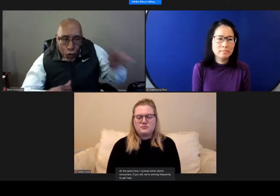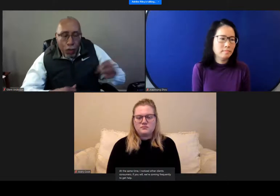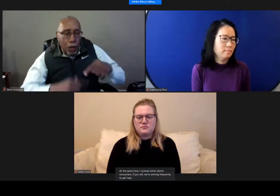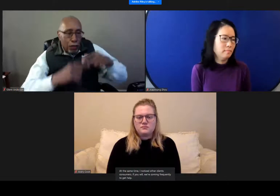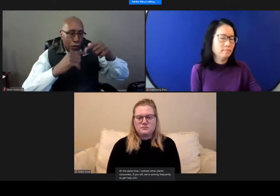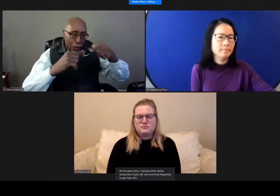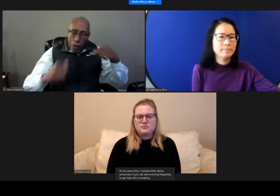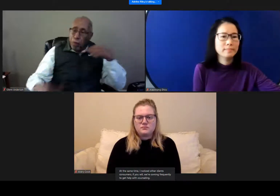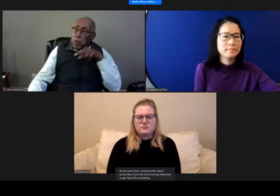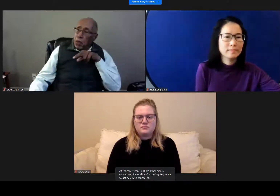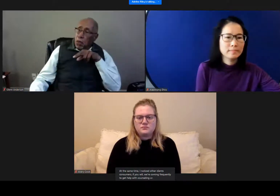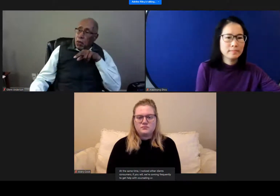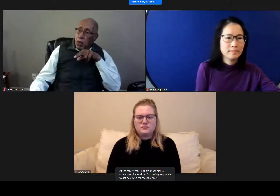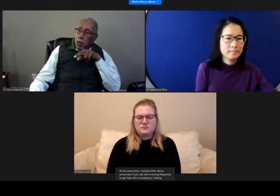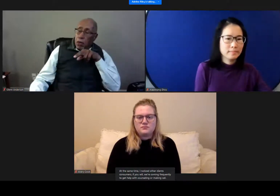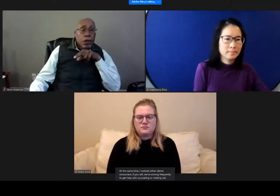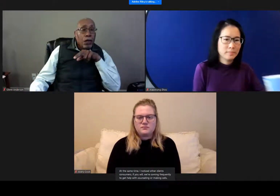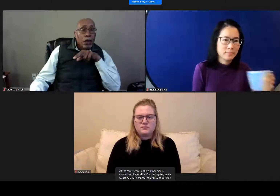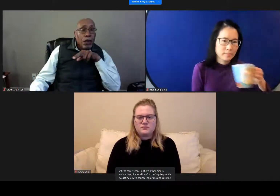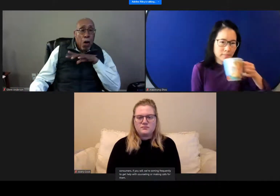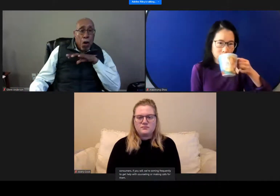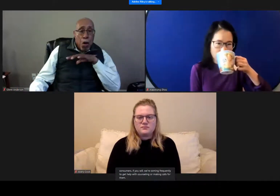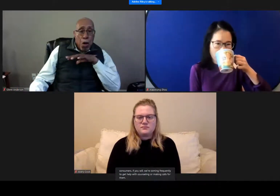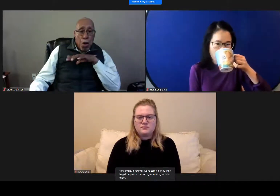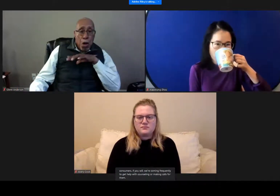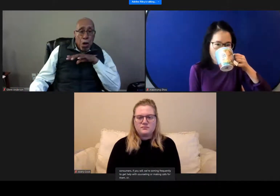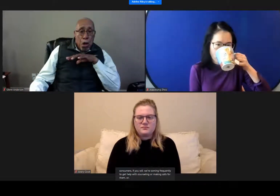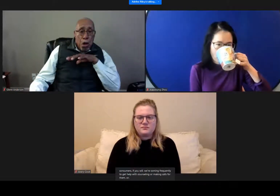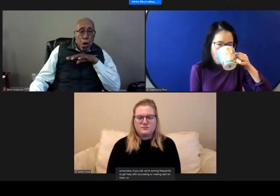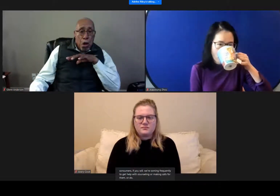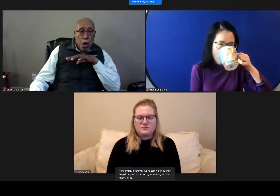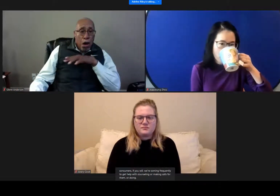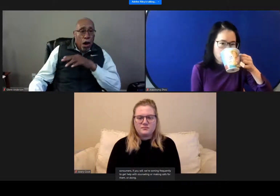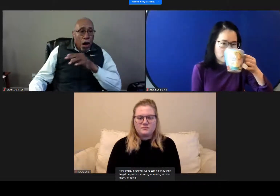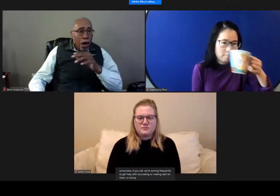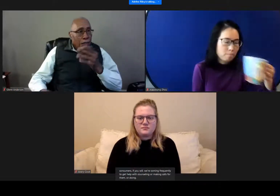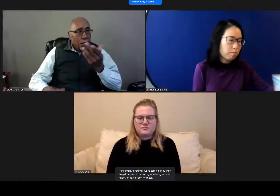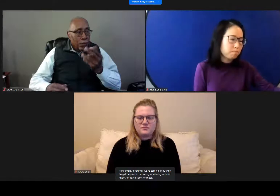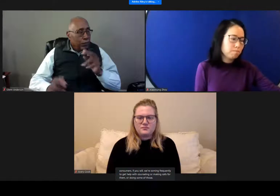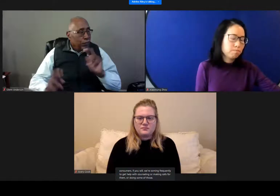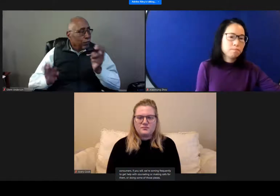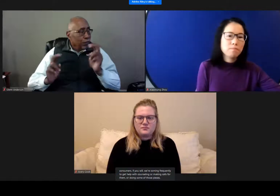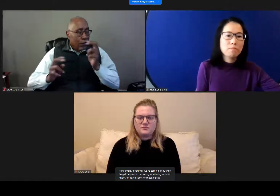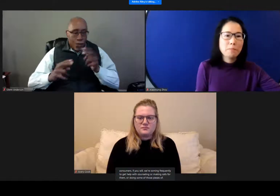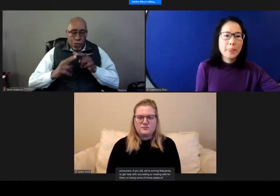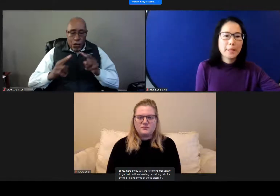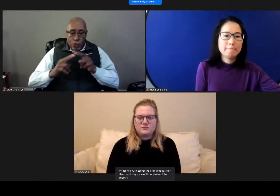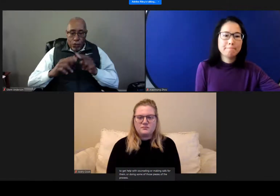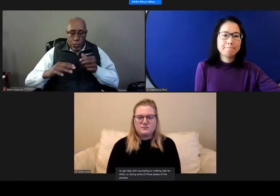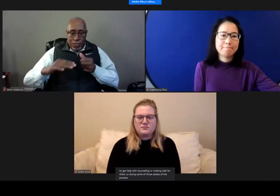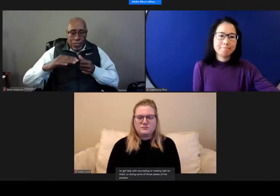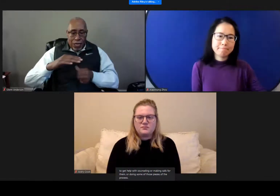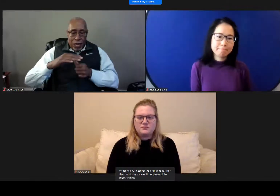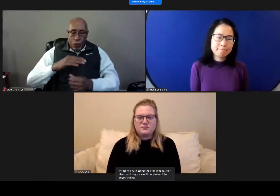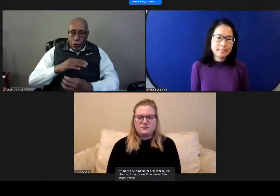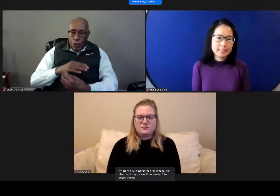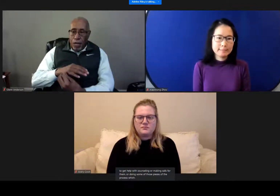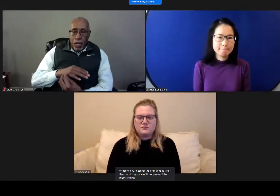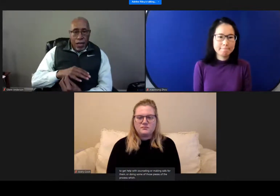with counseling or making calls for them or doing some of those pieces of the process, which